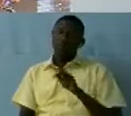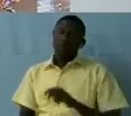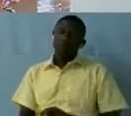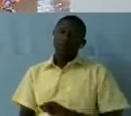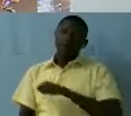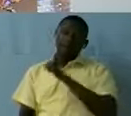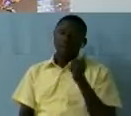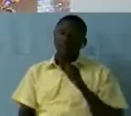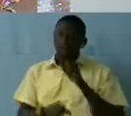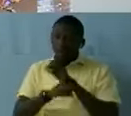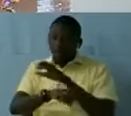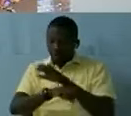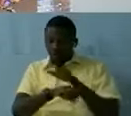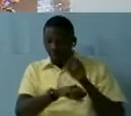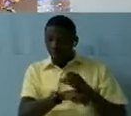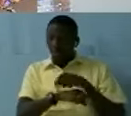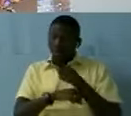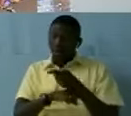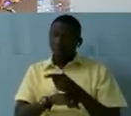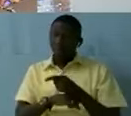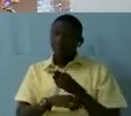and the advice of the expert doctors on